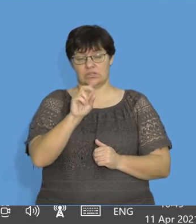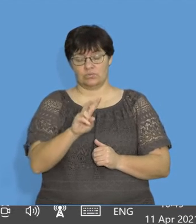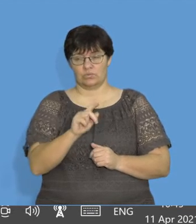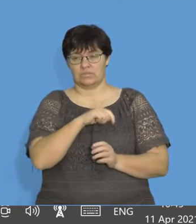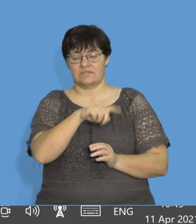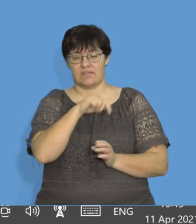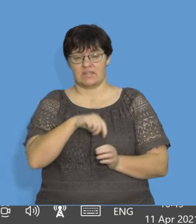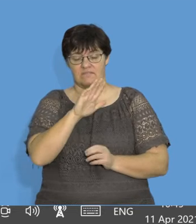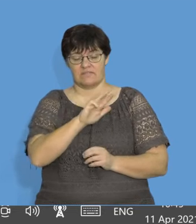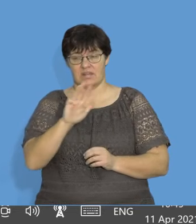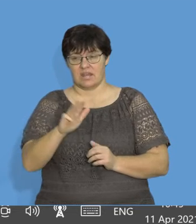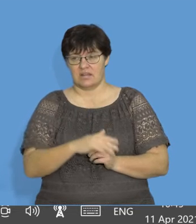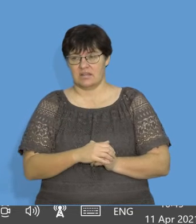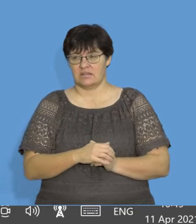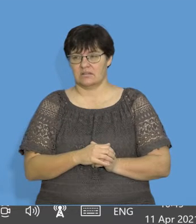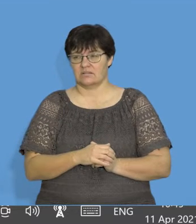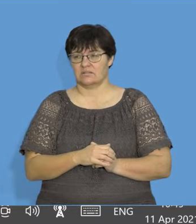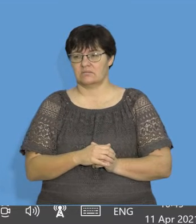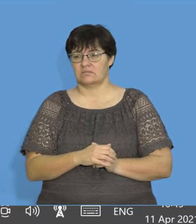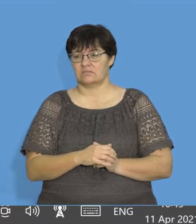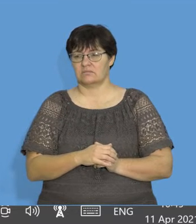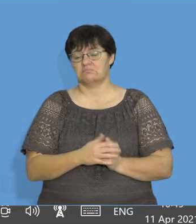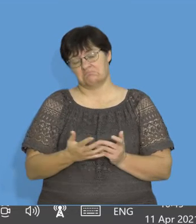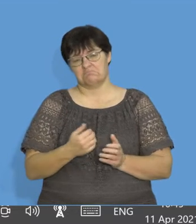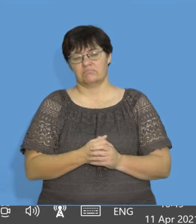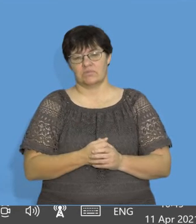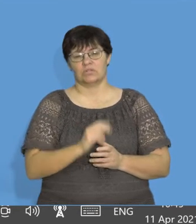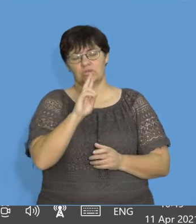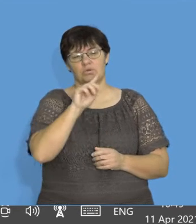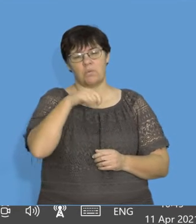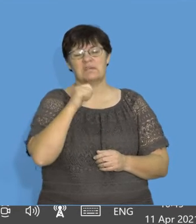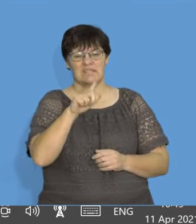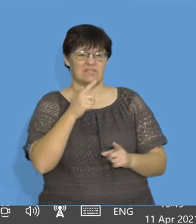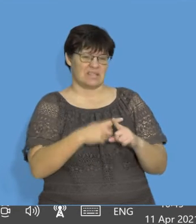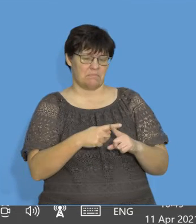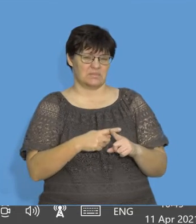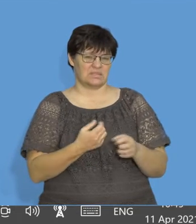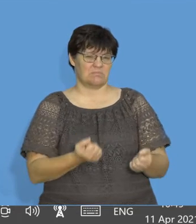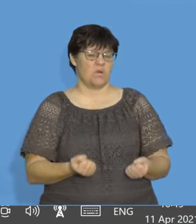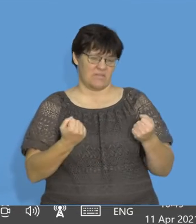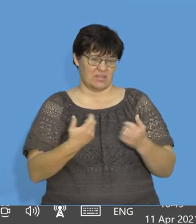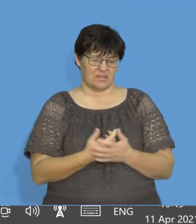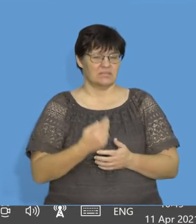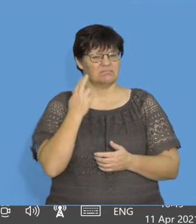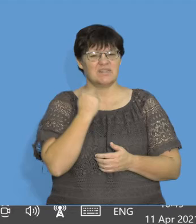162 divided by 59, and it's 2.7. Okay, that's a